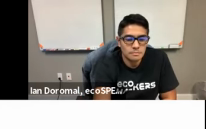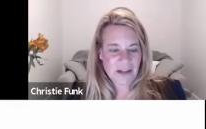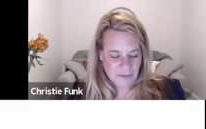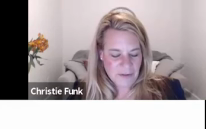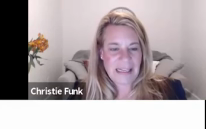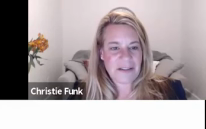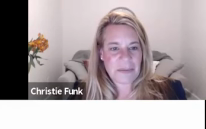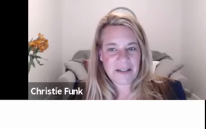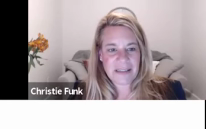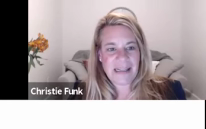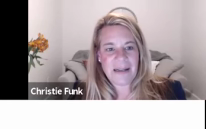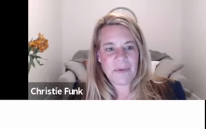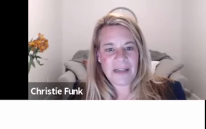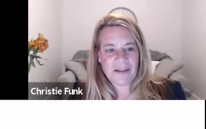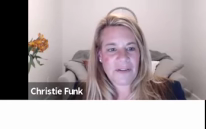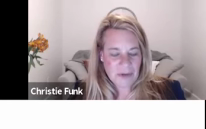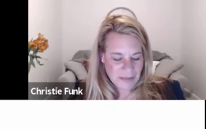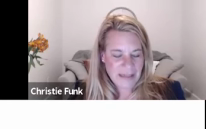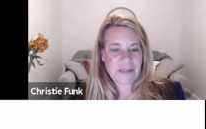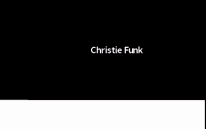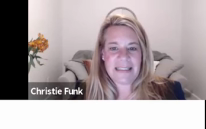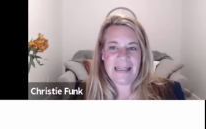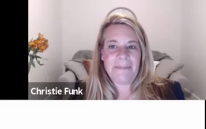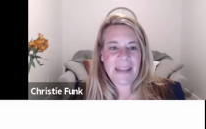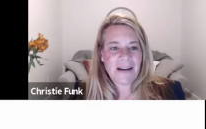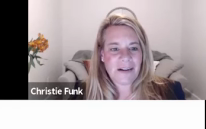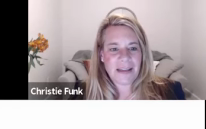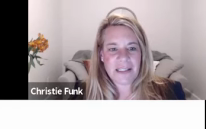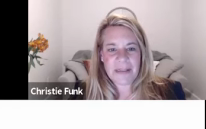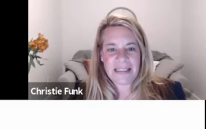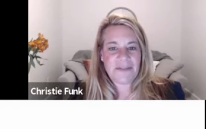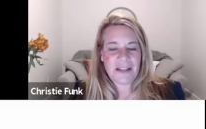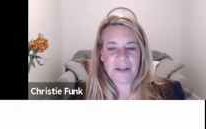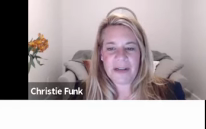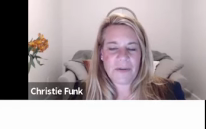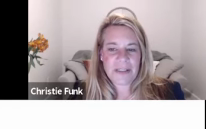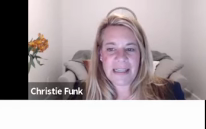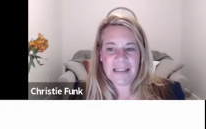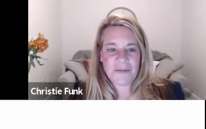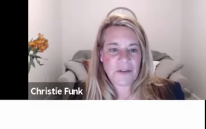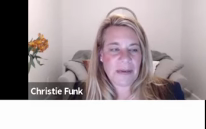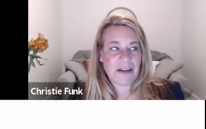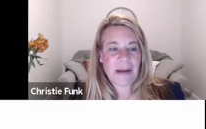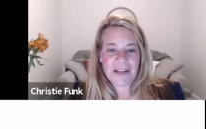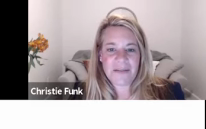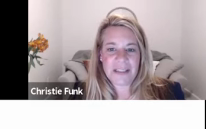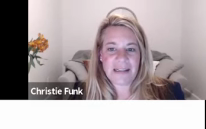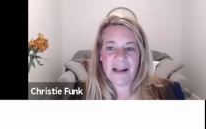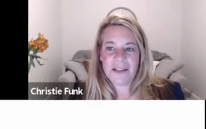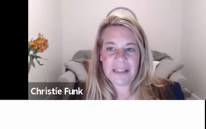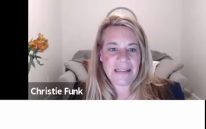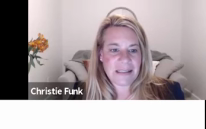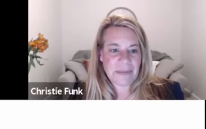Following a talk from EcoSpheres and Ian, we'll hear from EarthXYZ. EarthXYZ's founder, Britt Corsi, is fueled by her passion